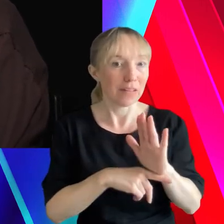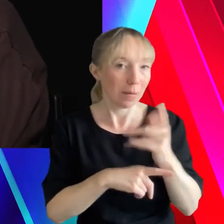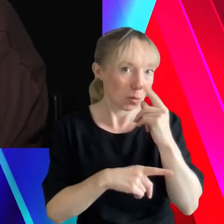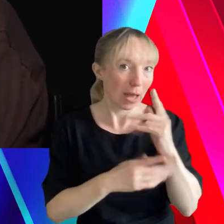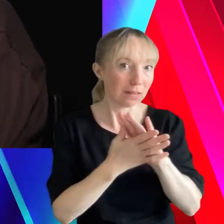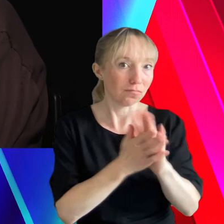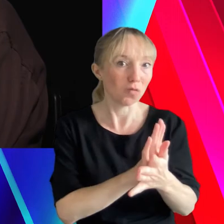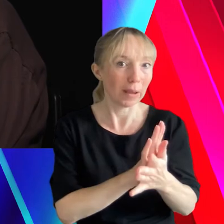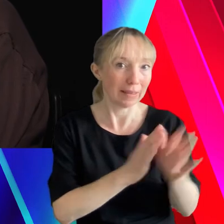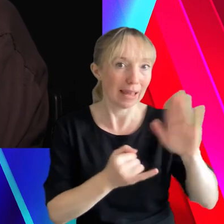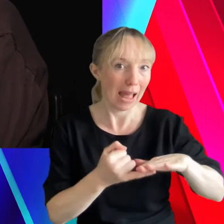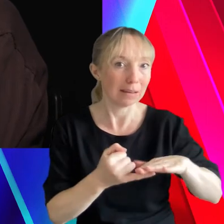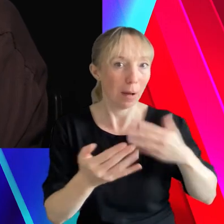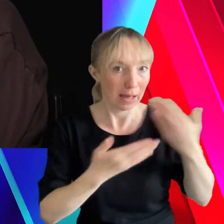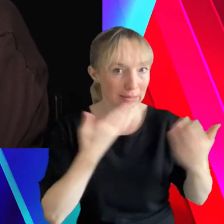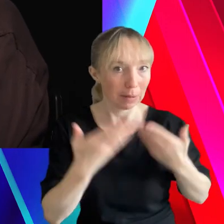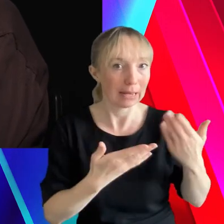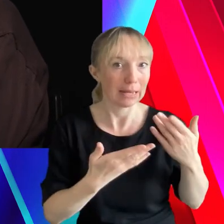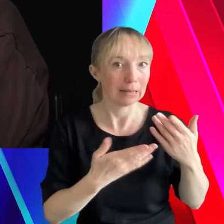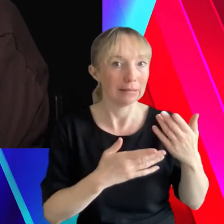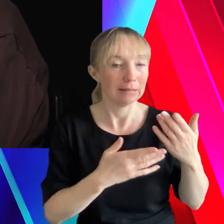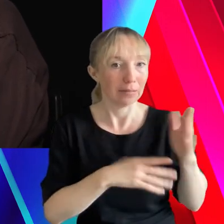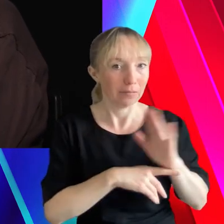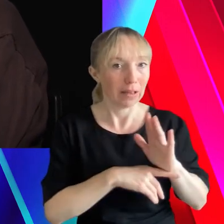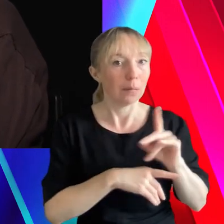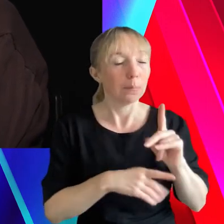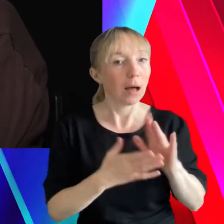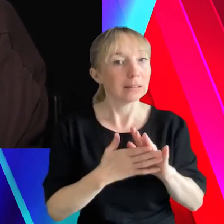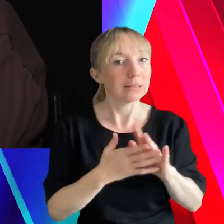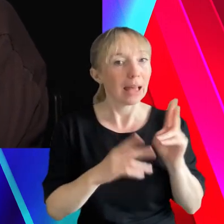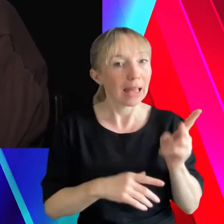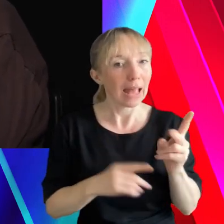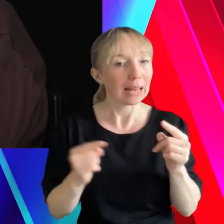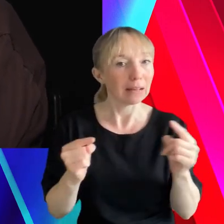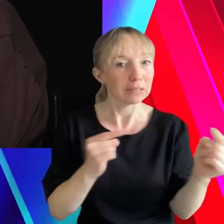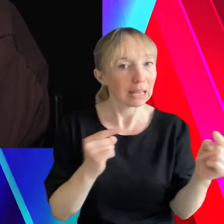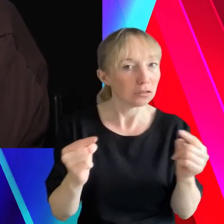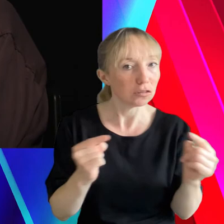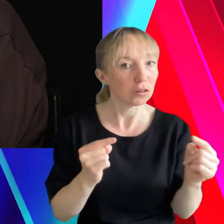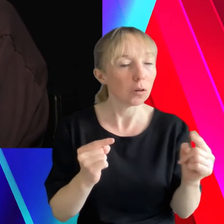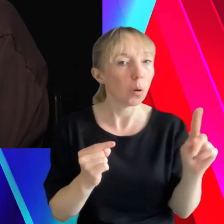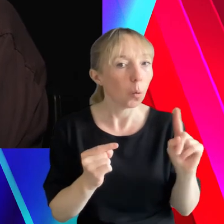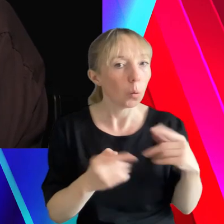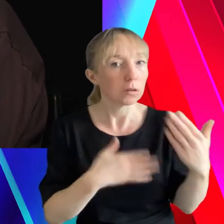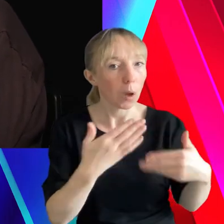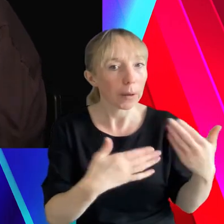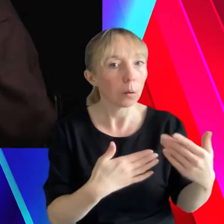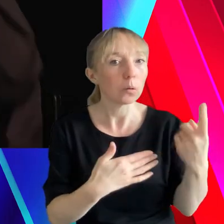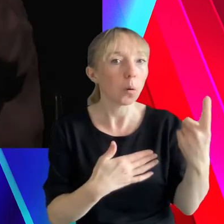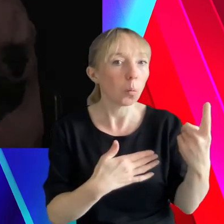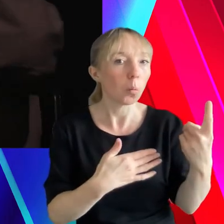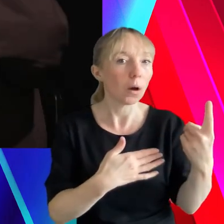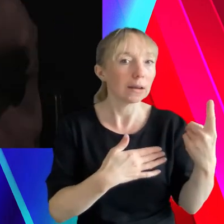easily spoil the end by explaining it. But there's a tension between what's going on one level